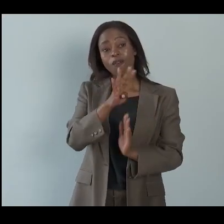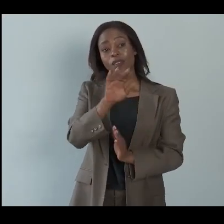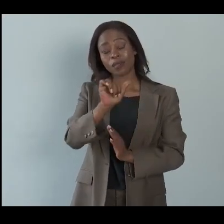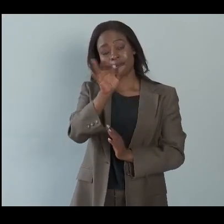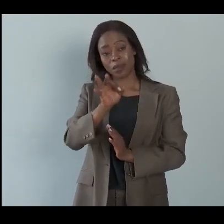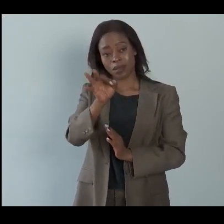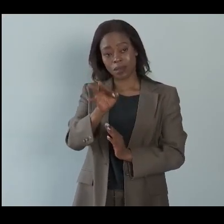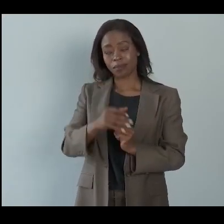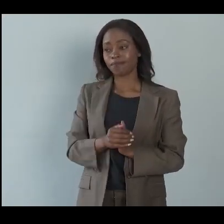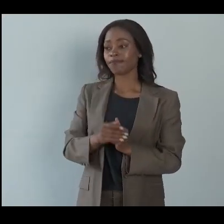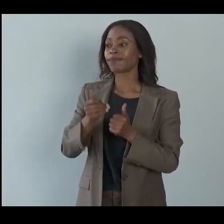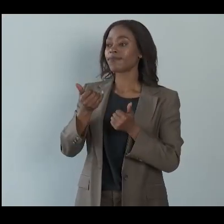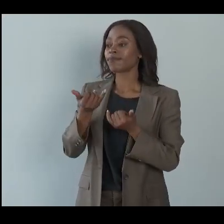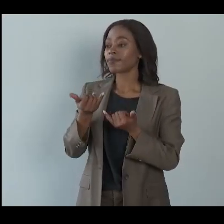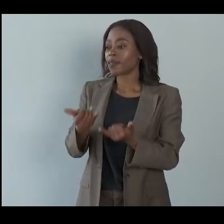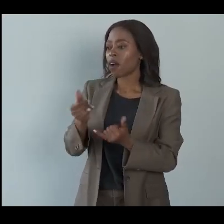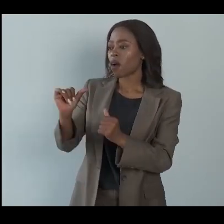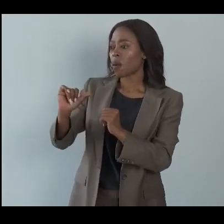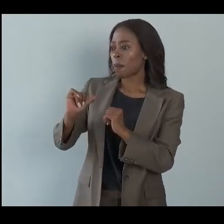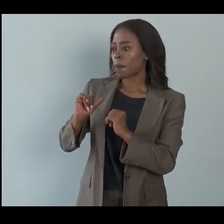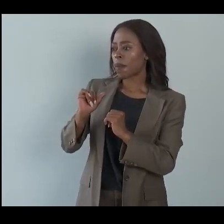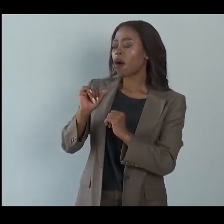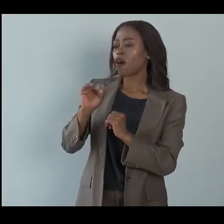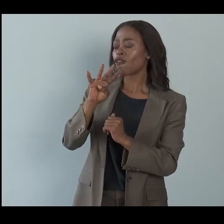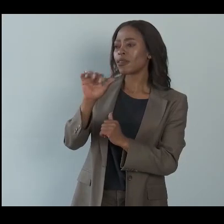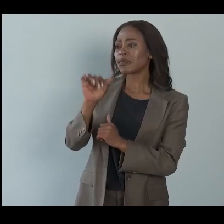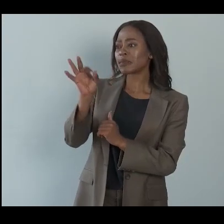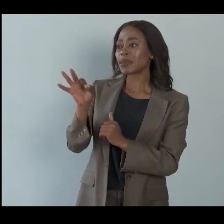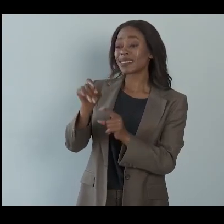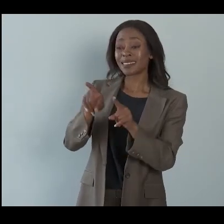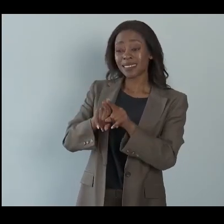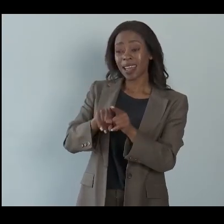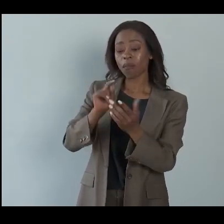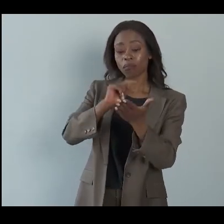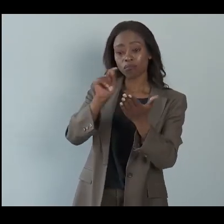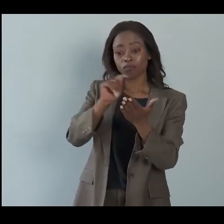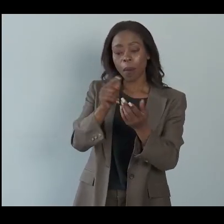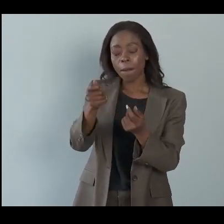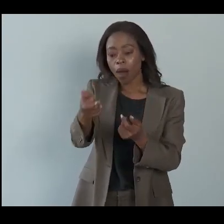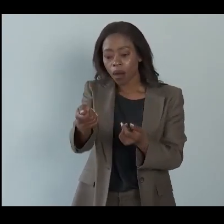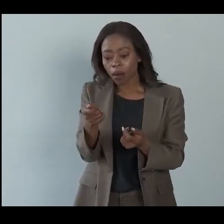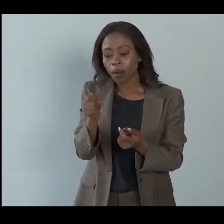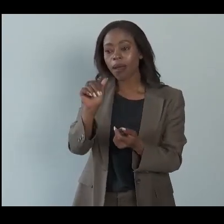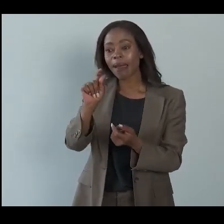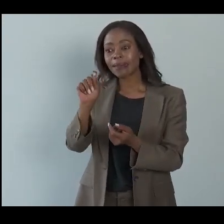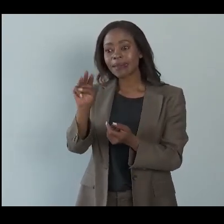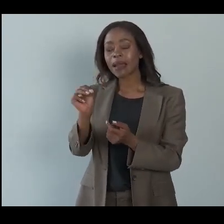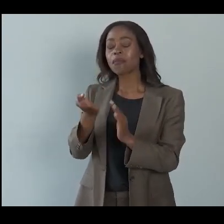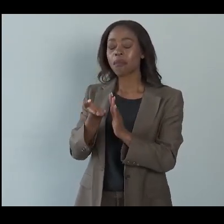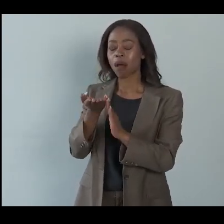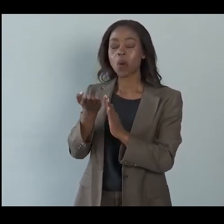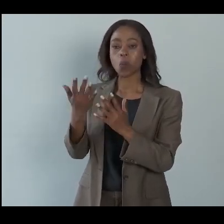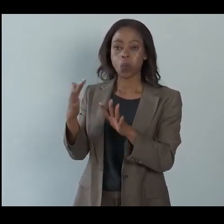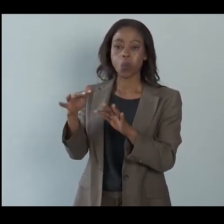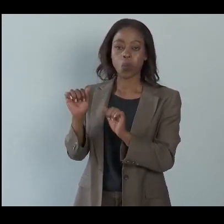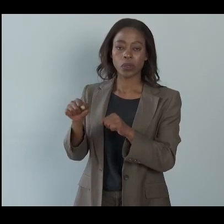growth of 11% in the current environment, excluding the ATM business, is evidence of our operations' high annuity base and defensive